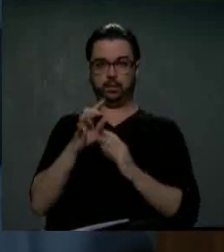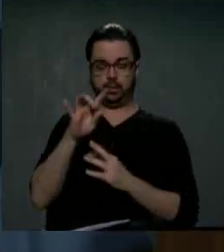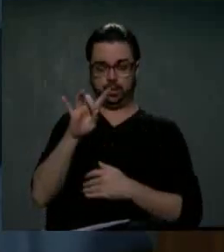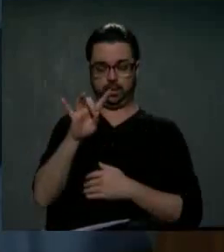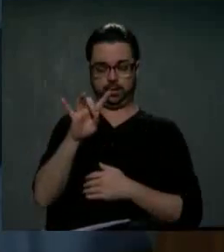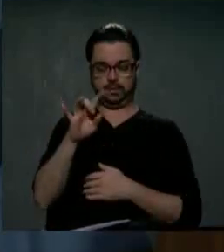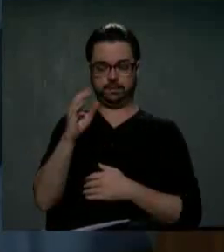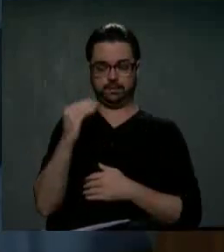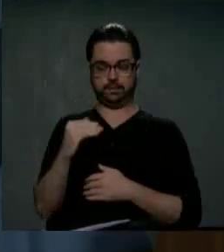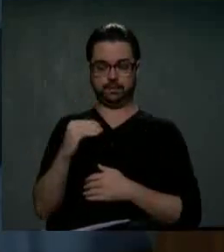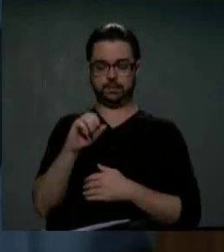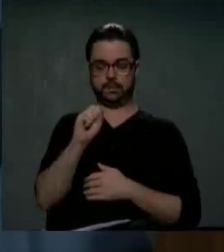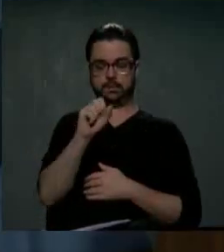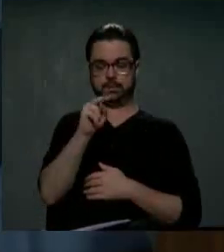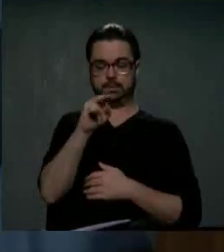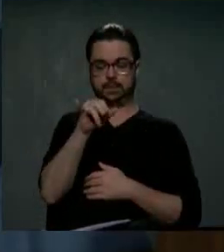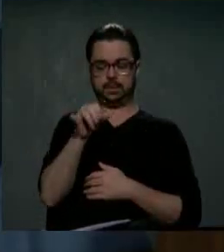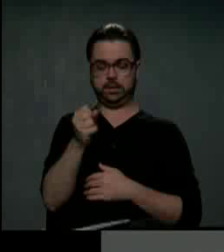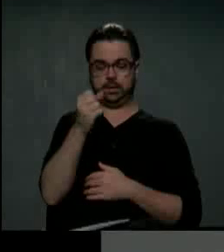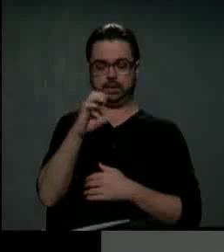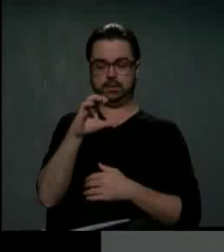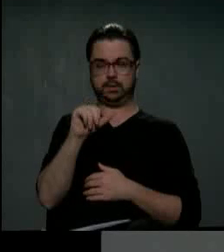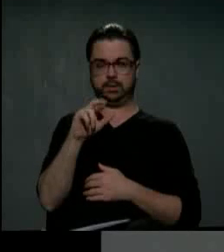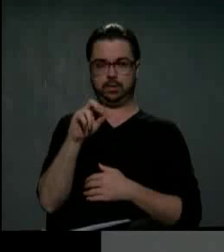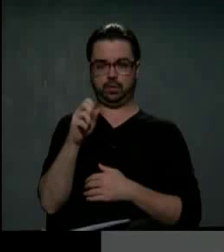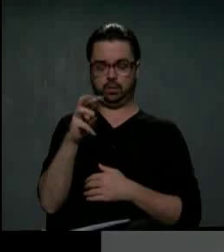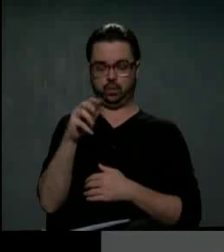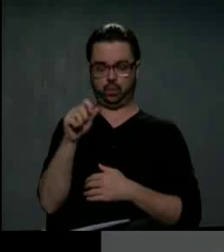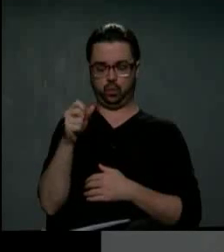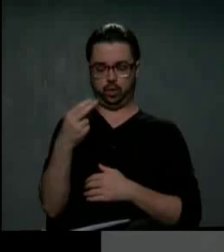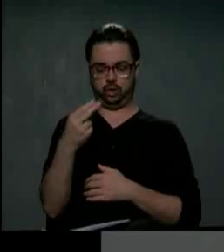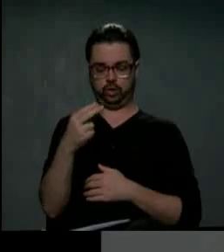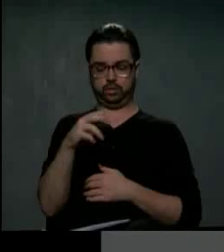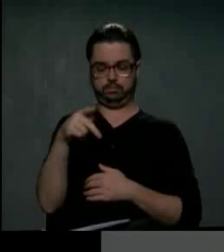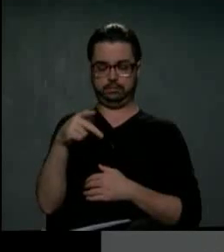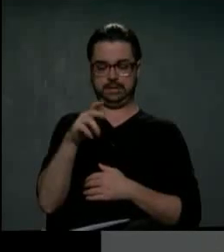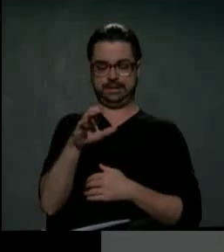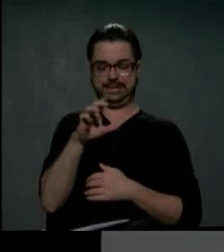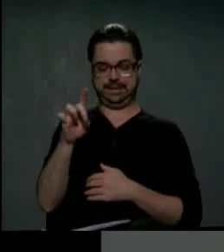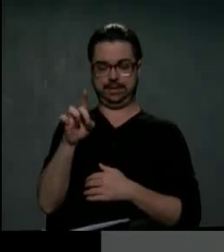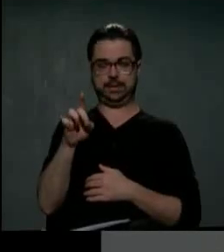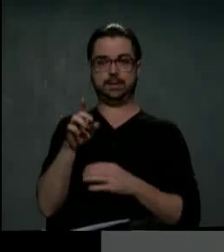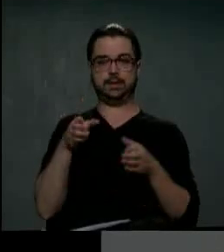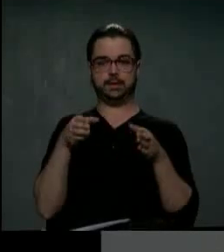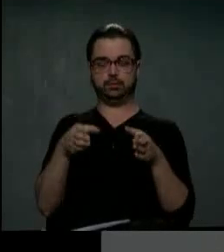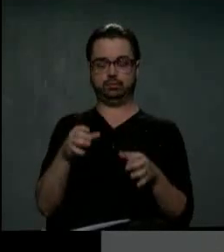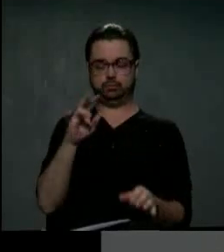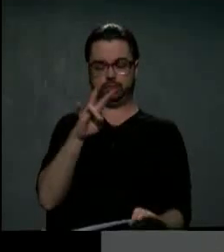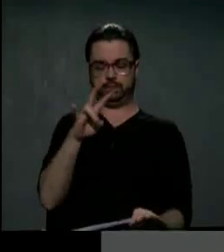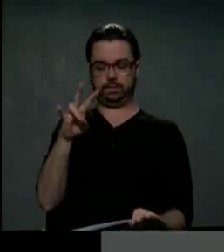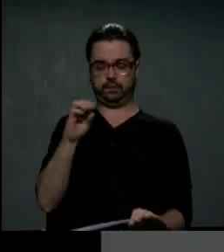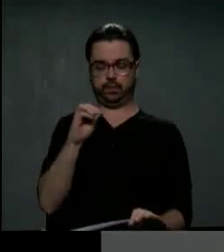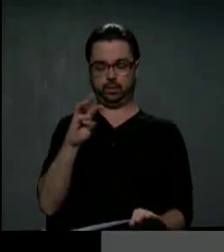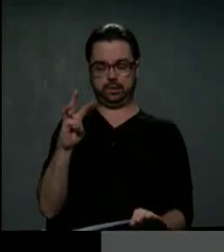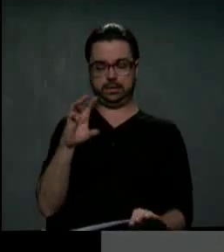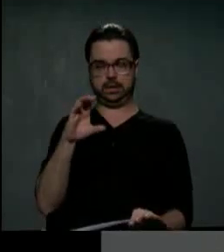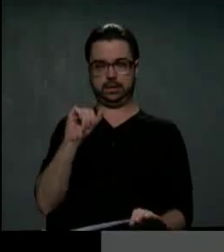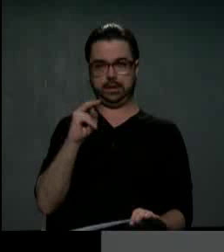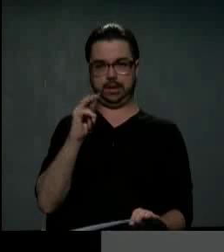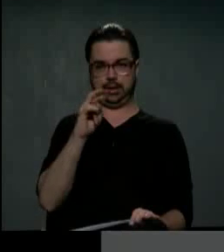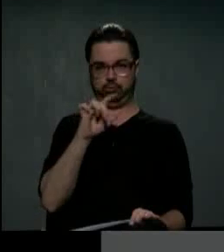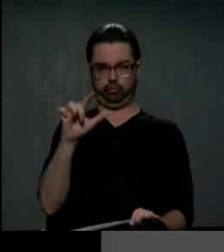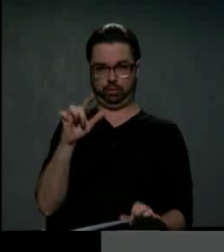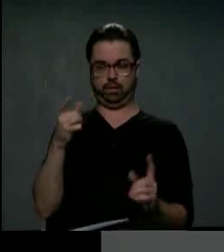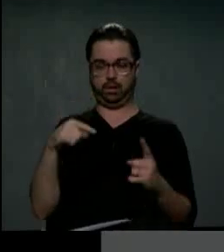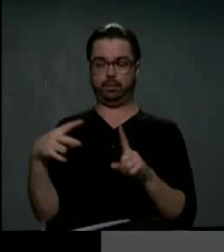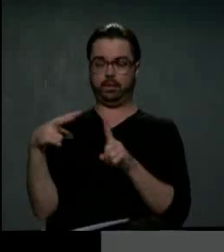Z-1002-A, Sonny's Car Wash, short form PCD, located at 7706 Cantrell Road. The applicant failed to provide proper notice to the property